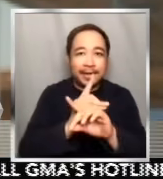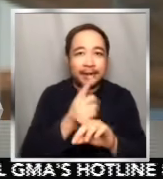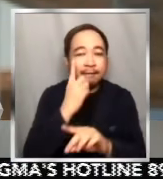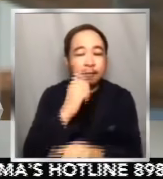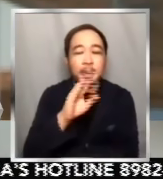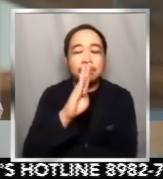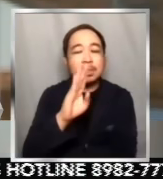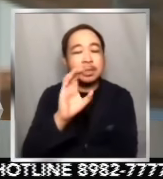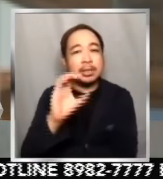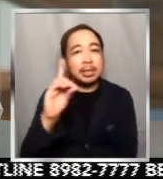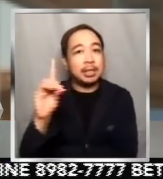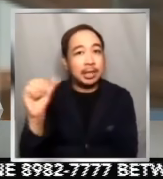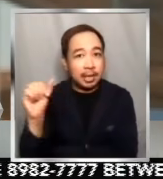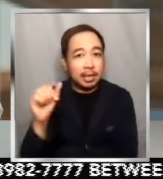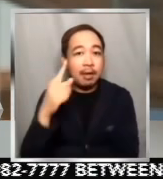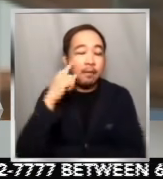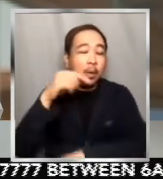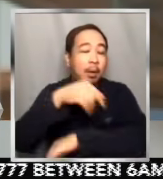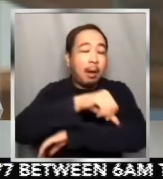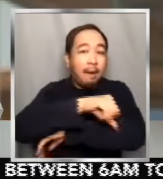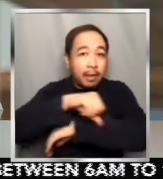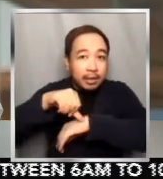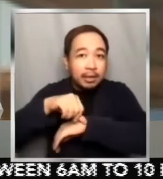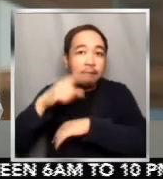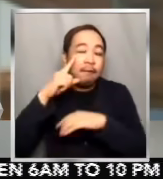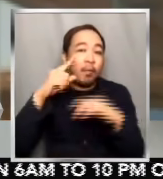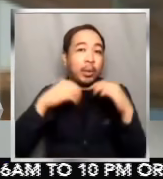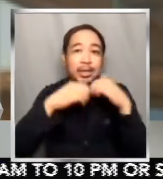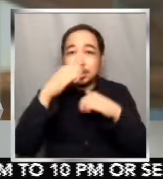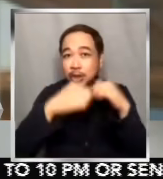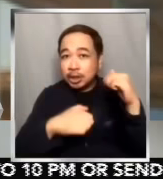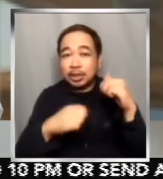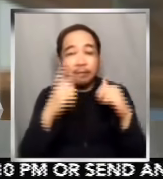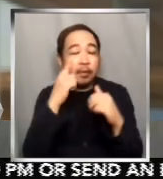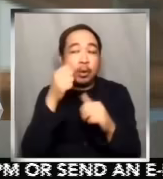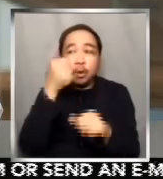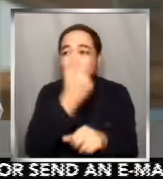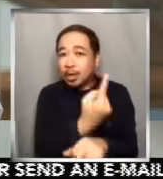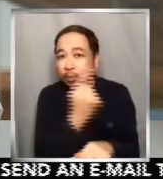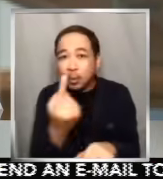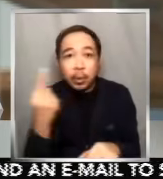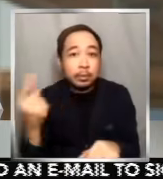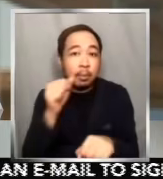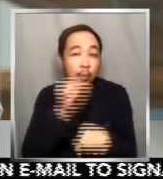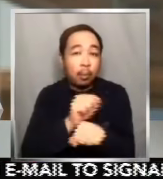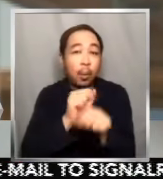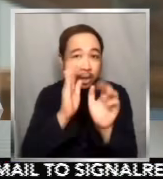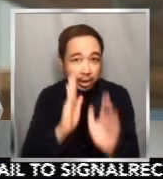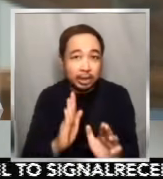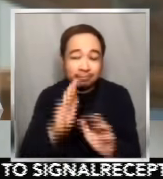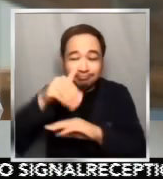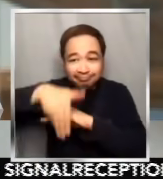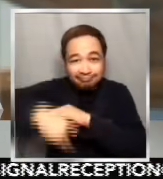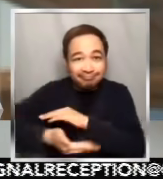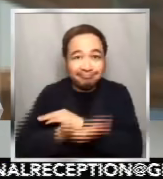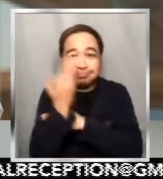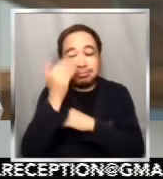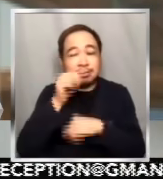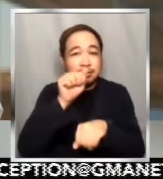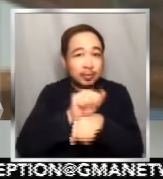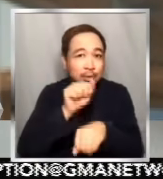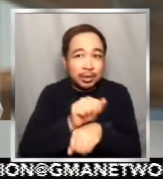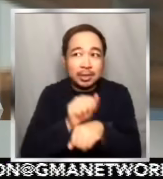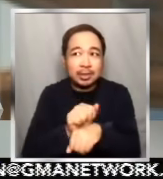For the architects, for the engineers, for every single construction worker that worked overtime. Madam Sponsor, alam